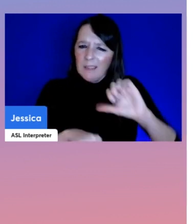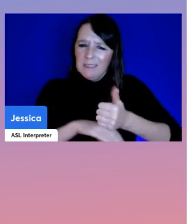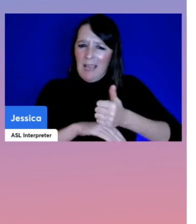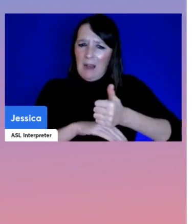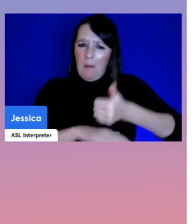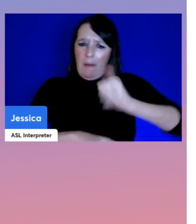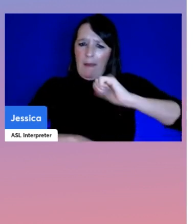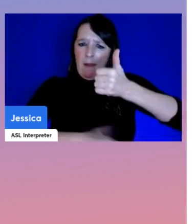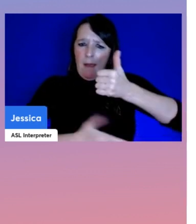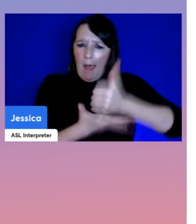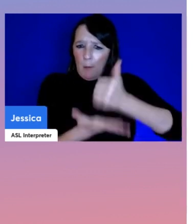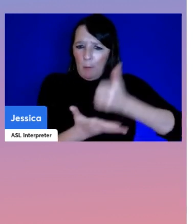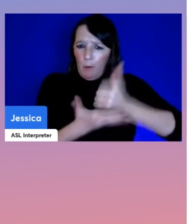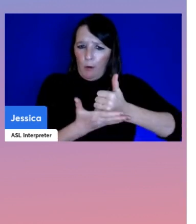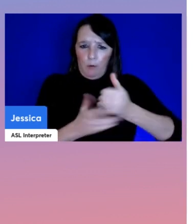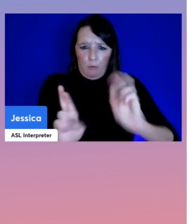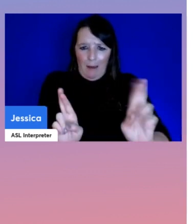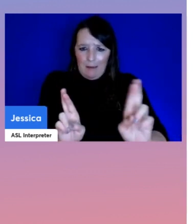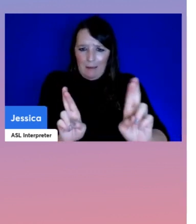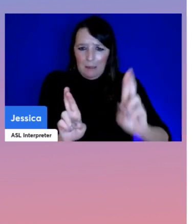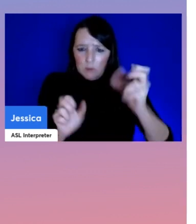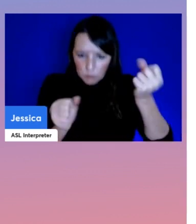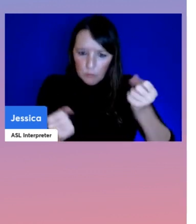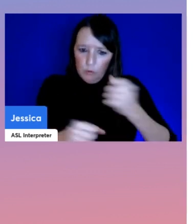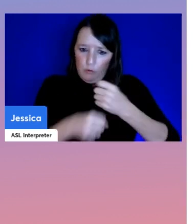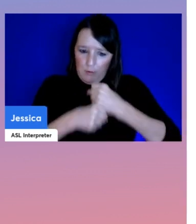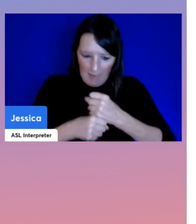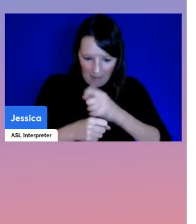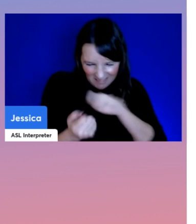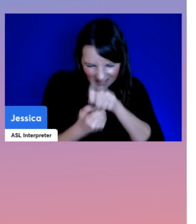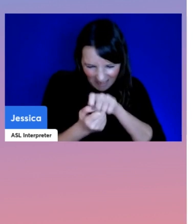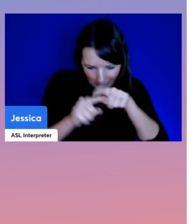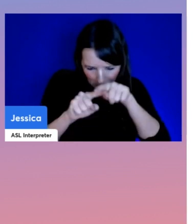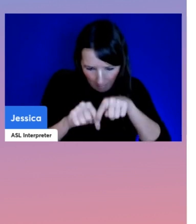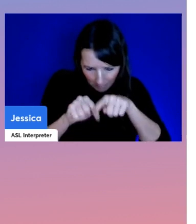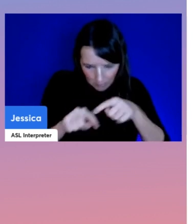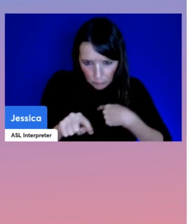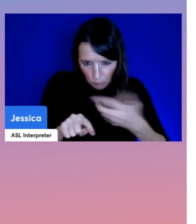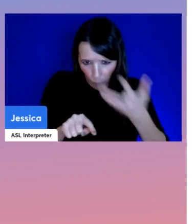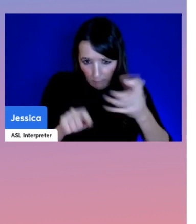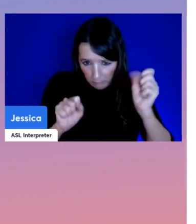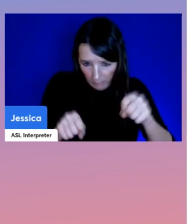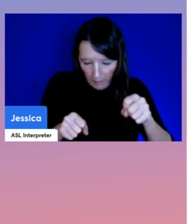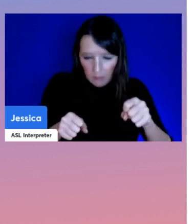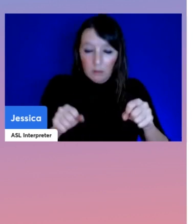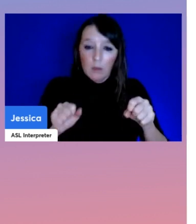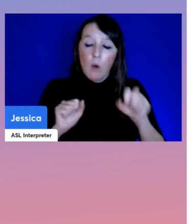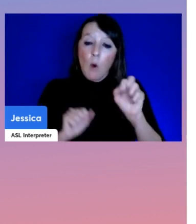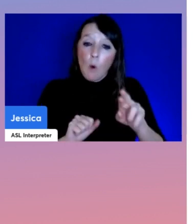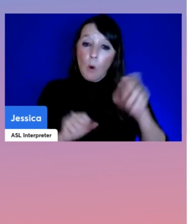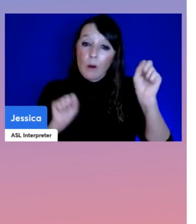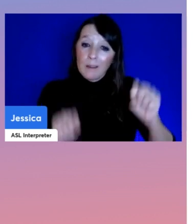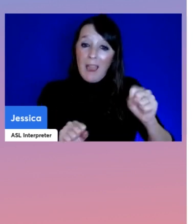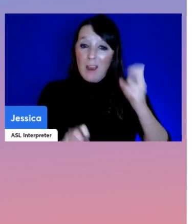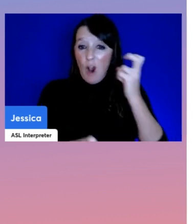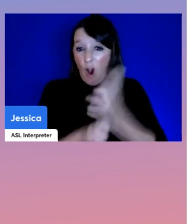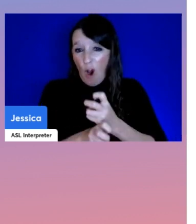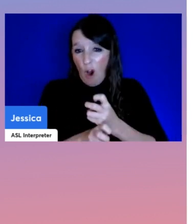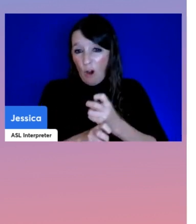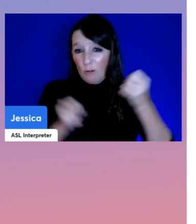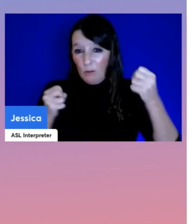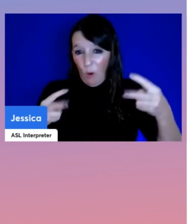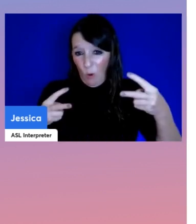to specifically create the kind of dependency you want. You could use hard-coded values, or you can